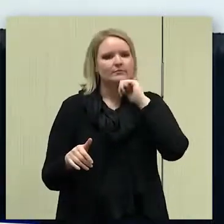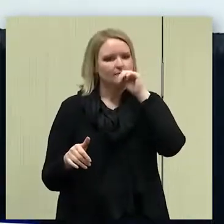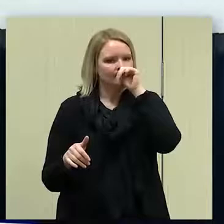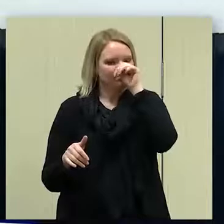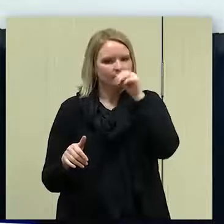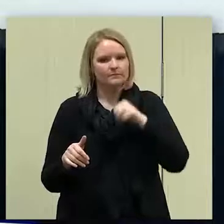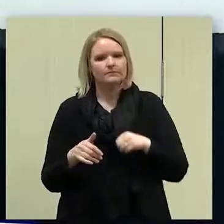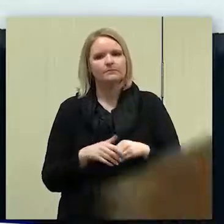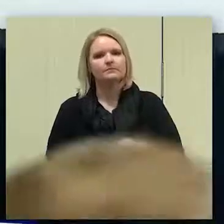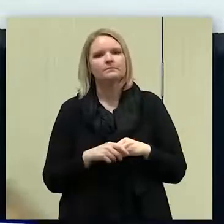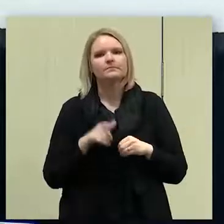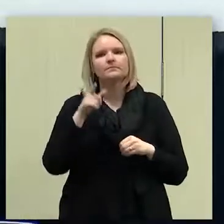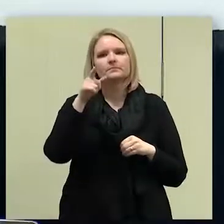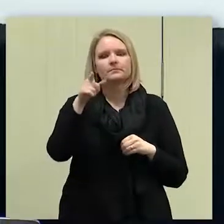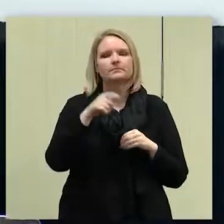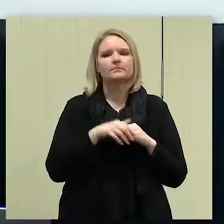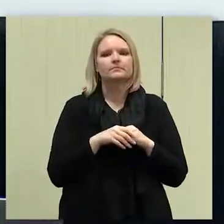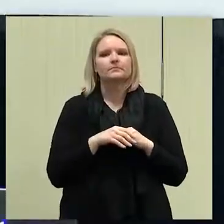Yeah.